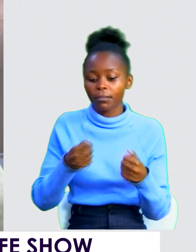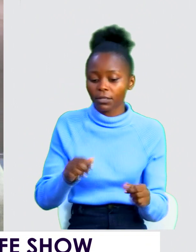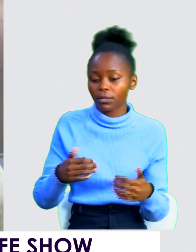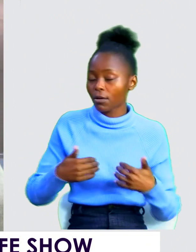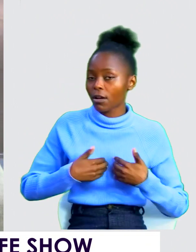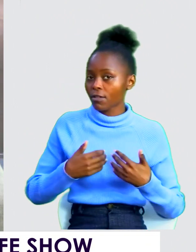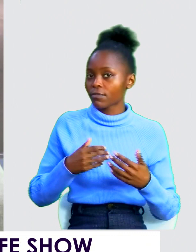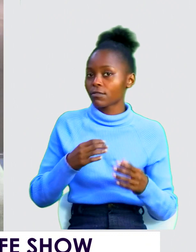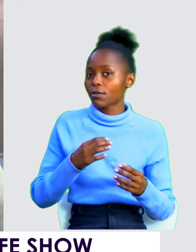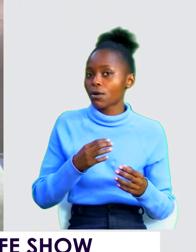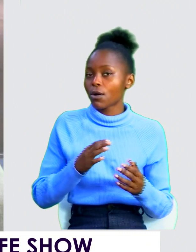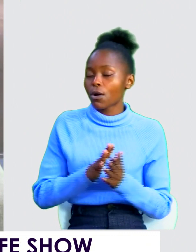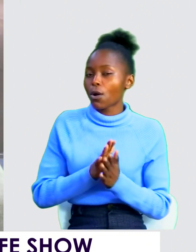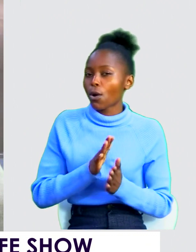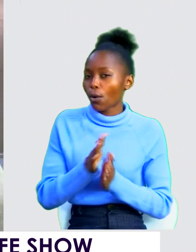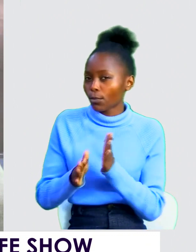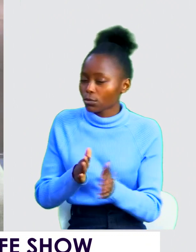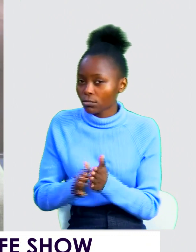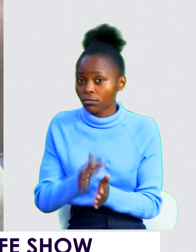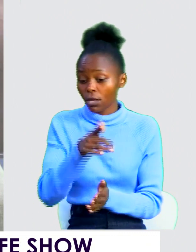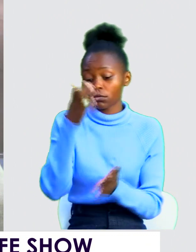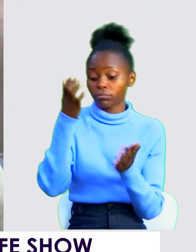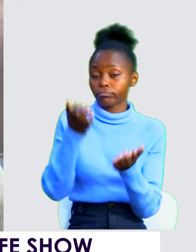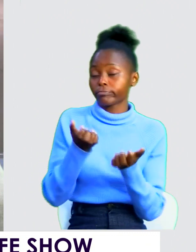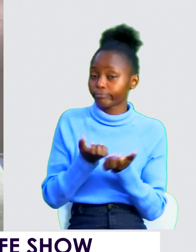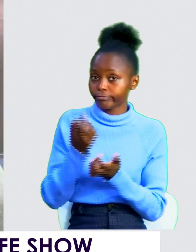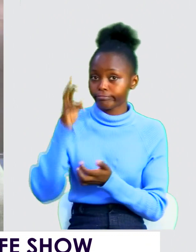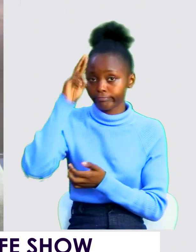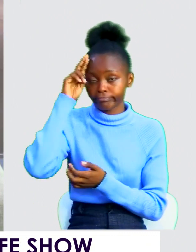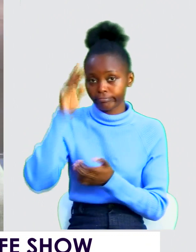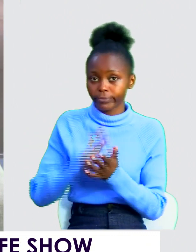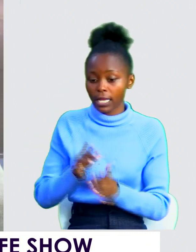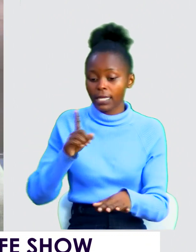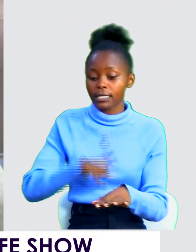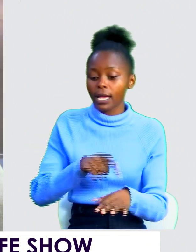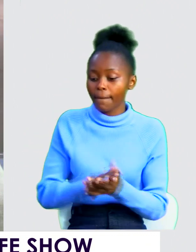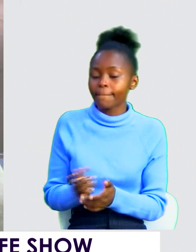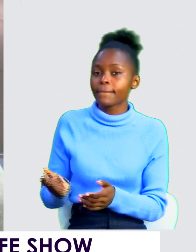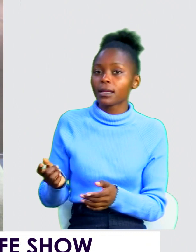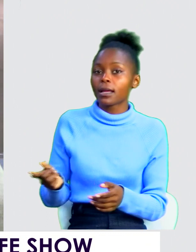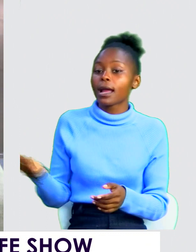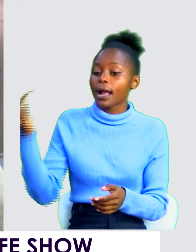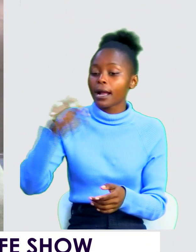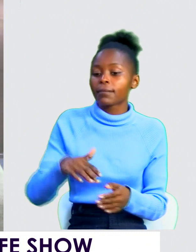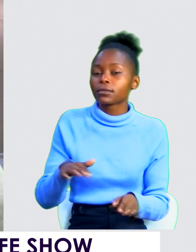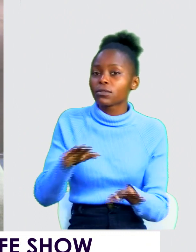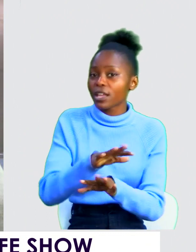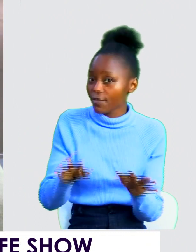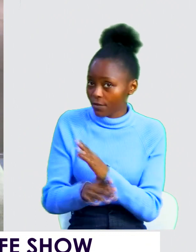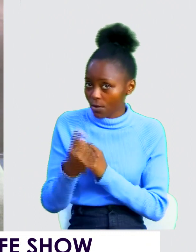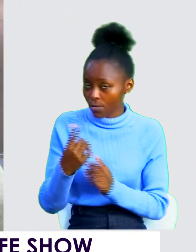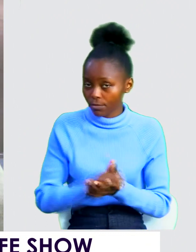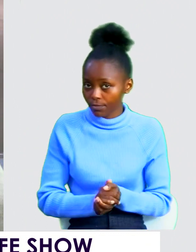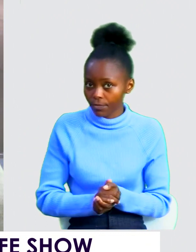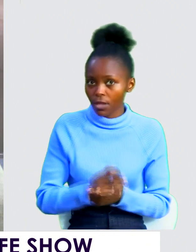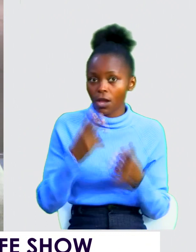opportunity. You need to realize that time and chance comes to everyone. You see, in the good book,